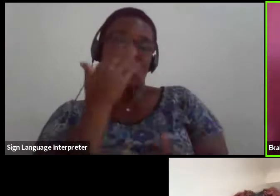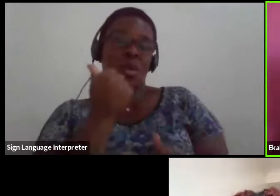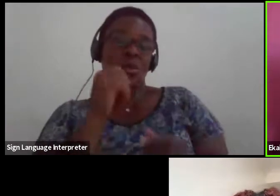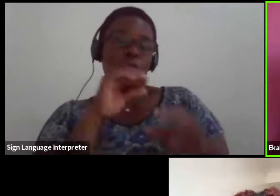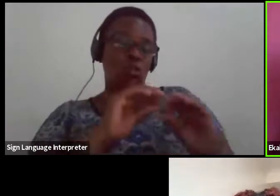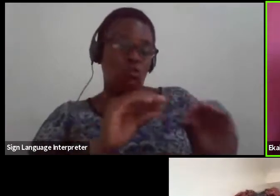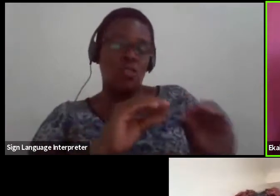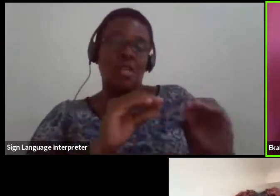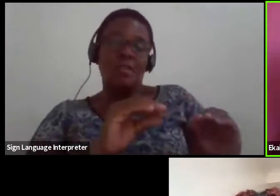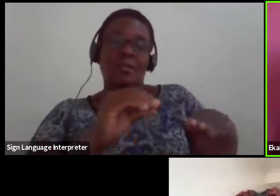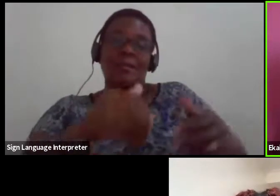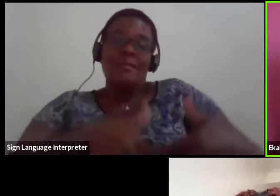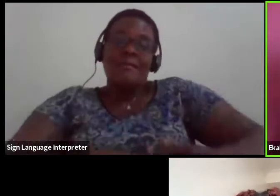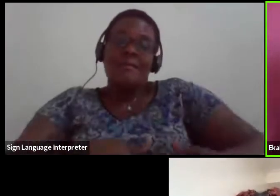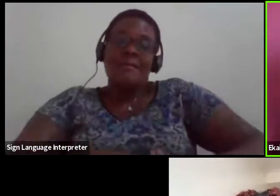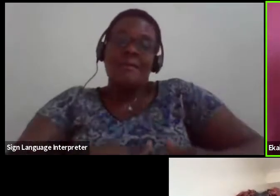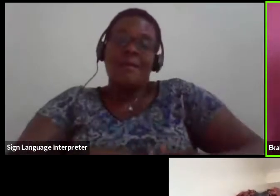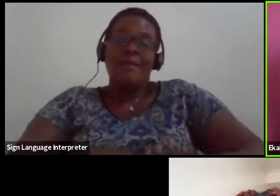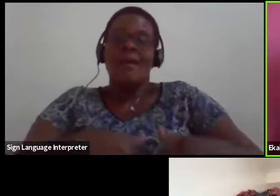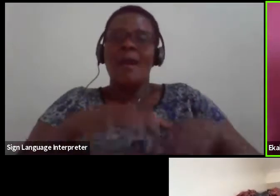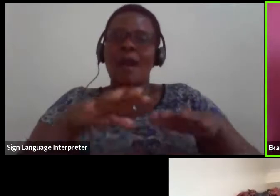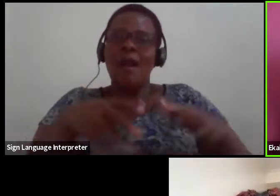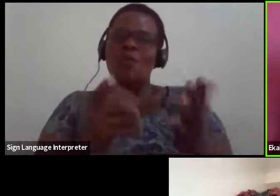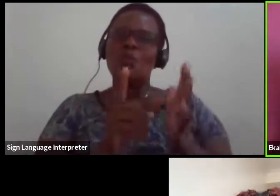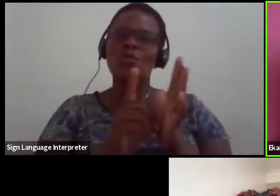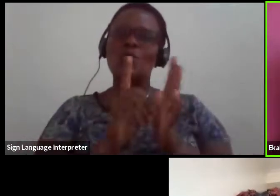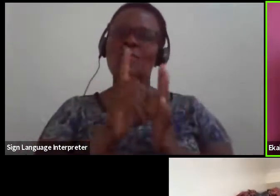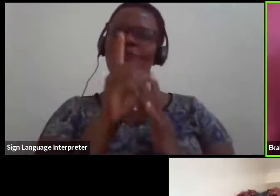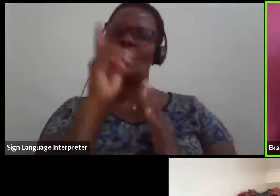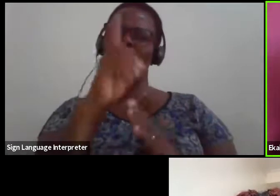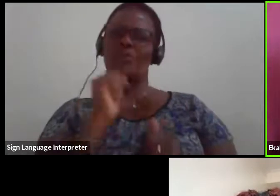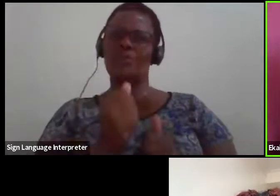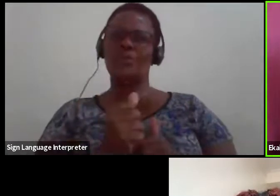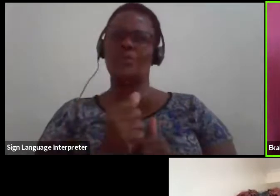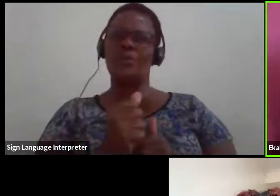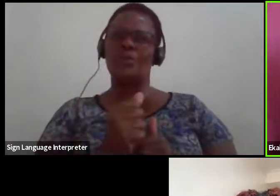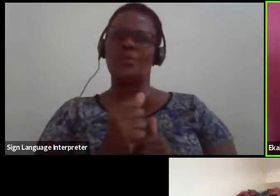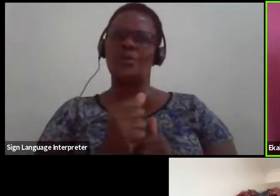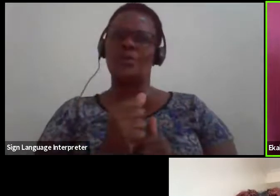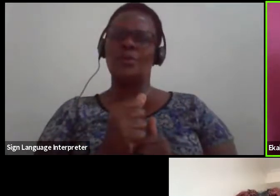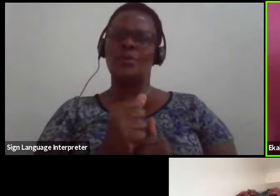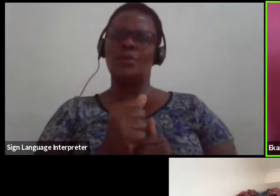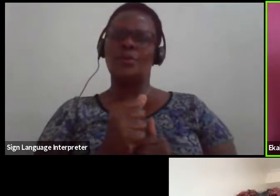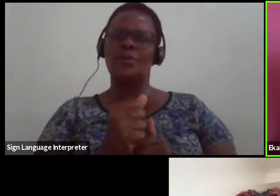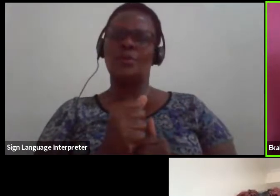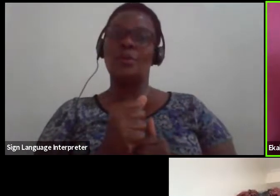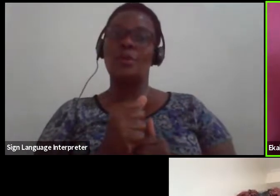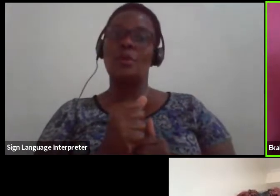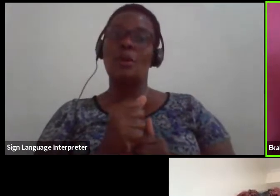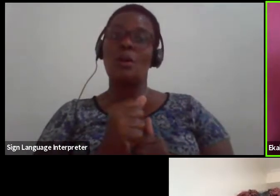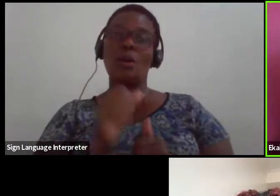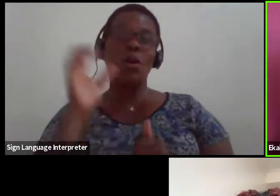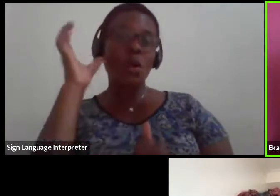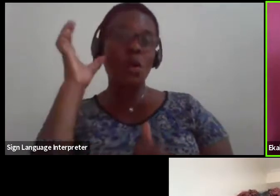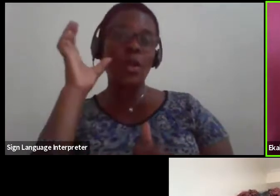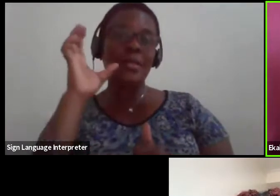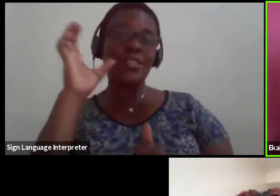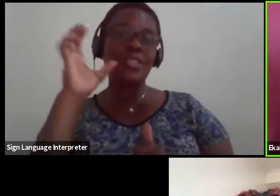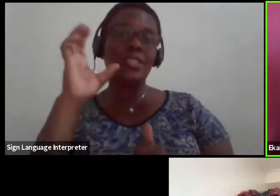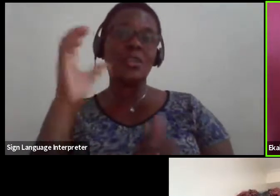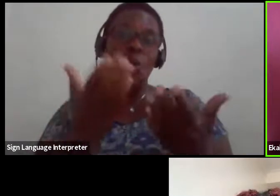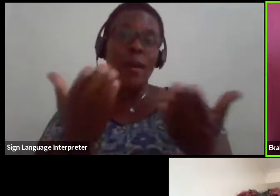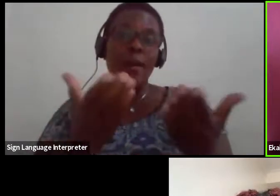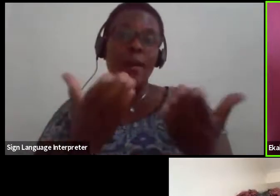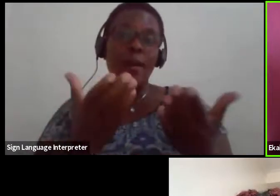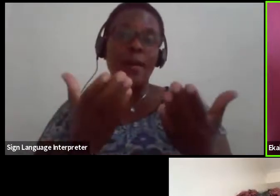how to develop things, and we ran that school in Nigeria, and we did open our office in